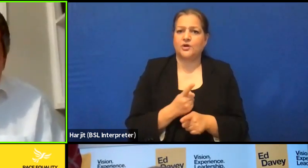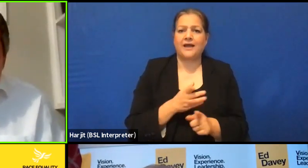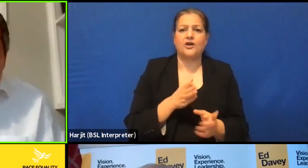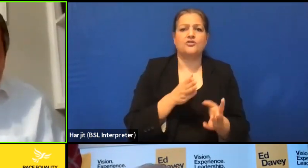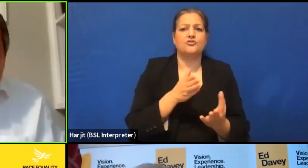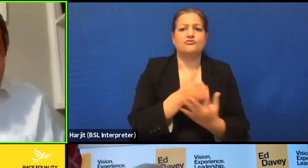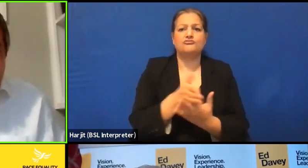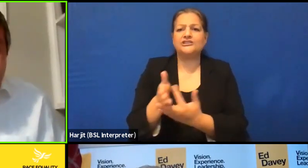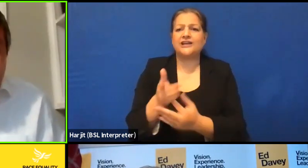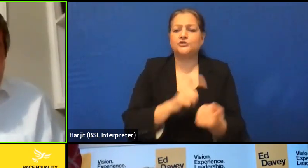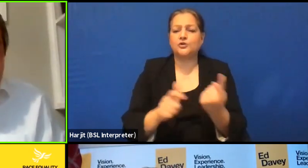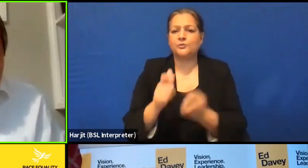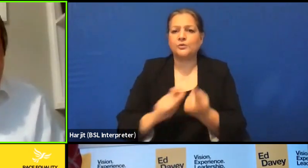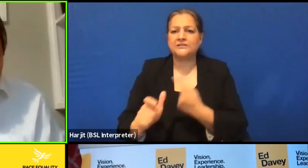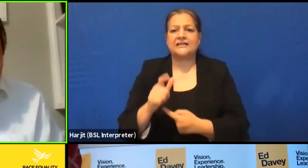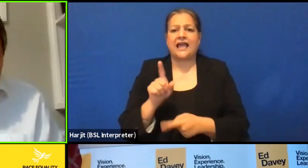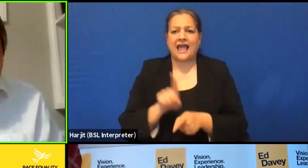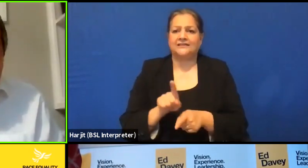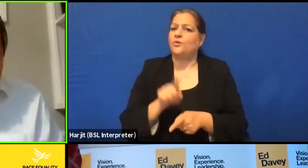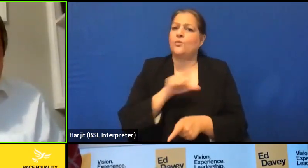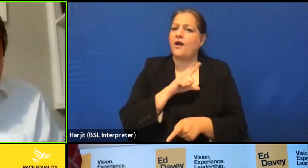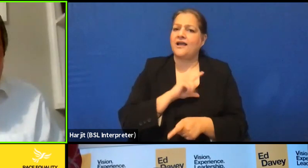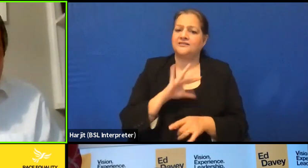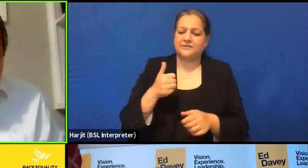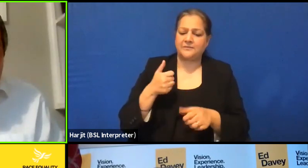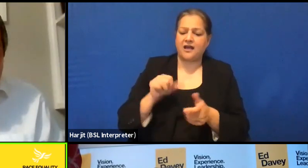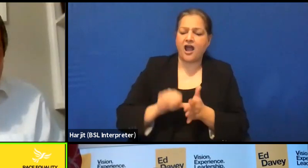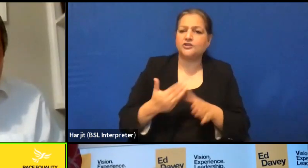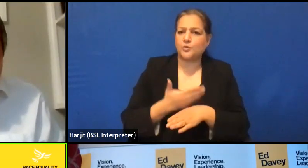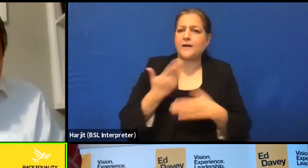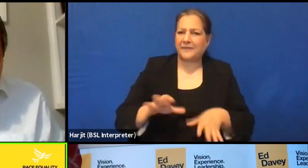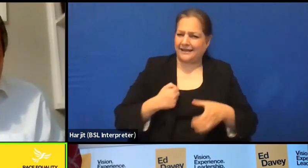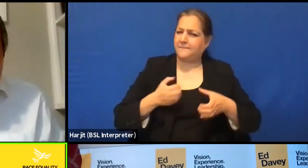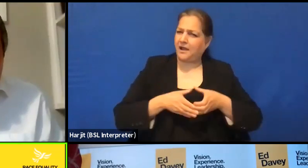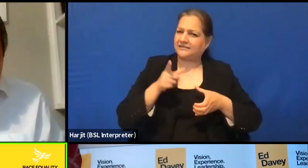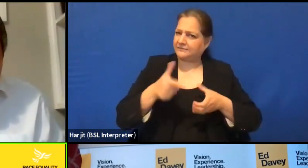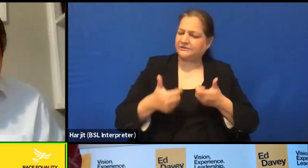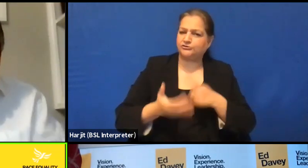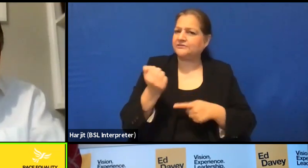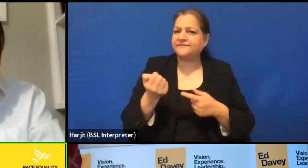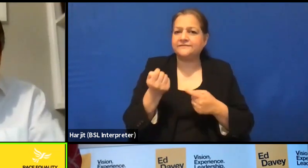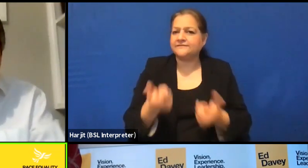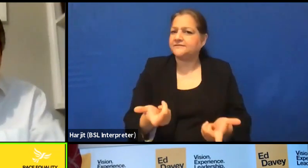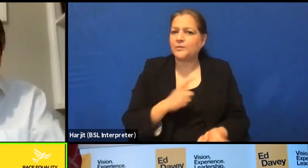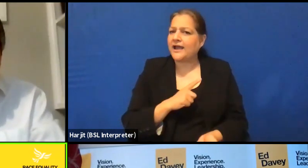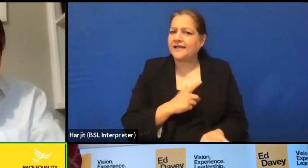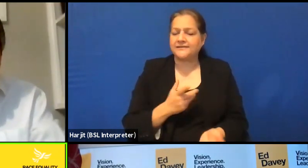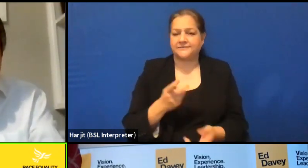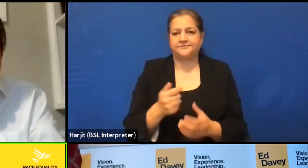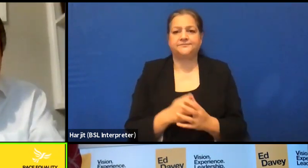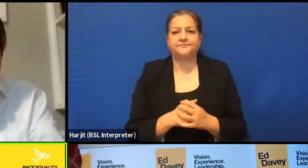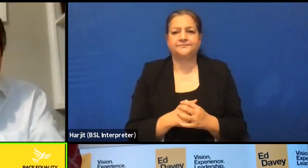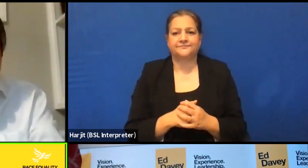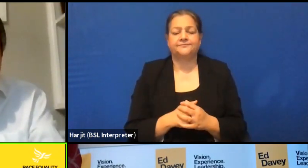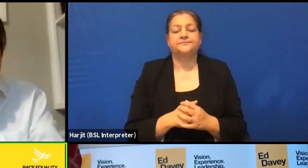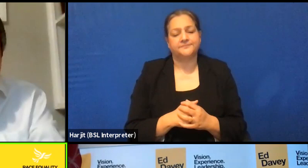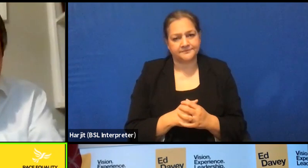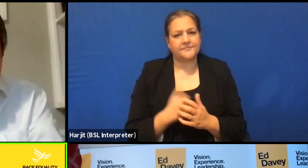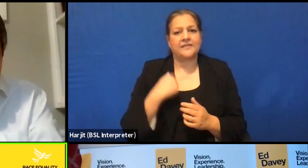sometimes hard work hasn't come off yet or worked for the party? Yeah, thank you. Well, I think a good place to